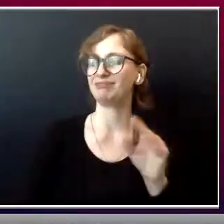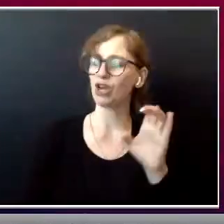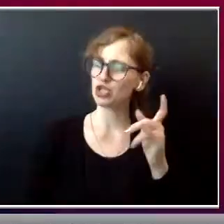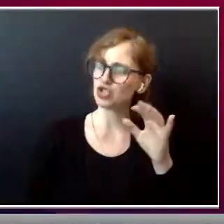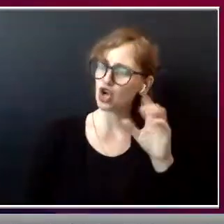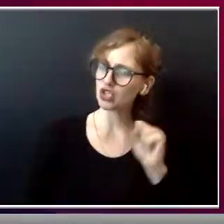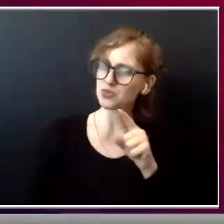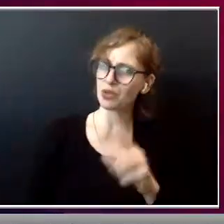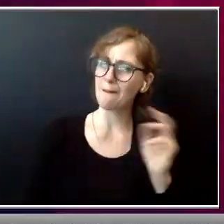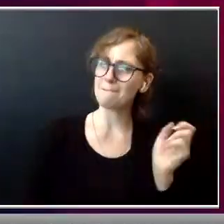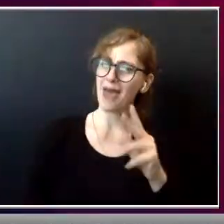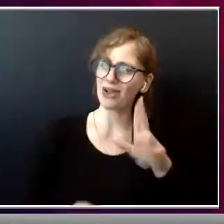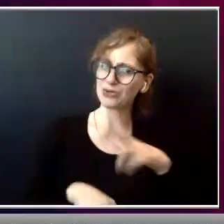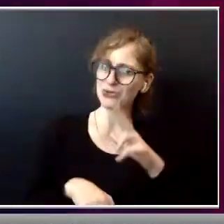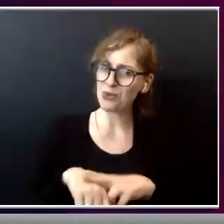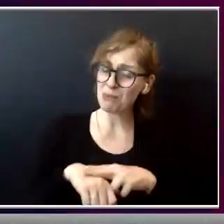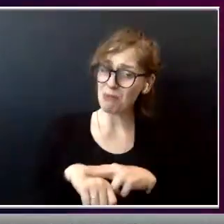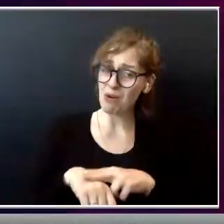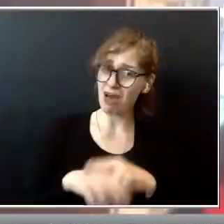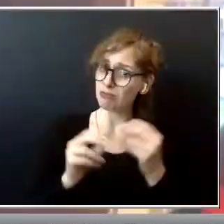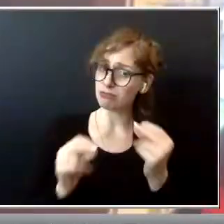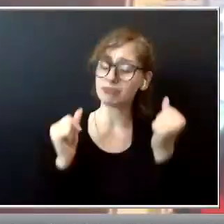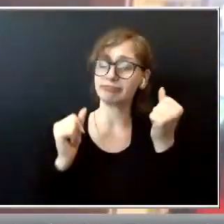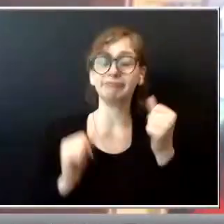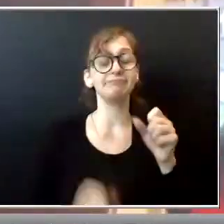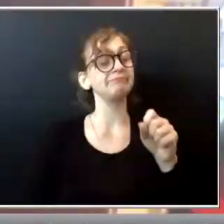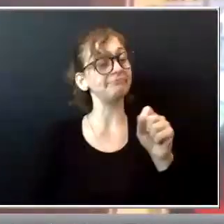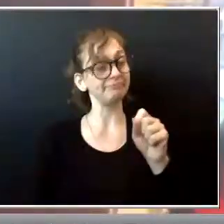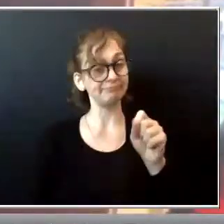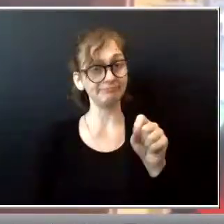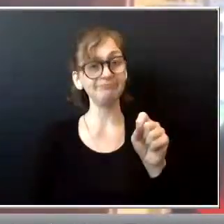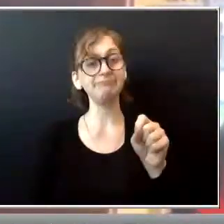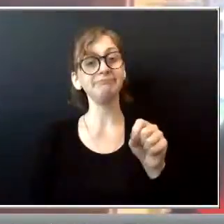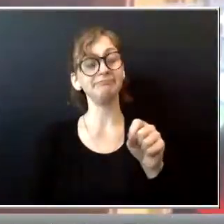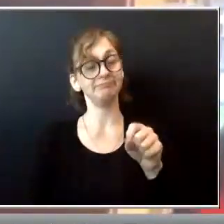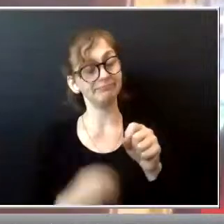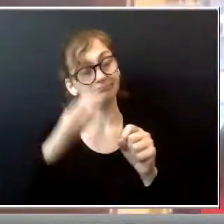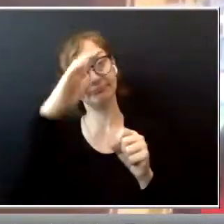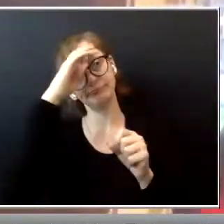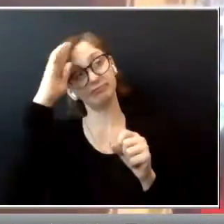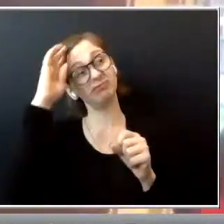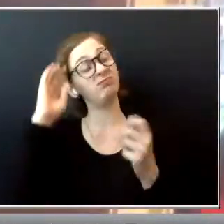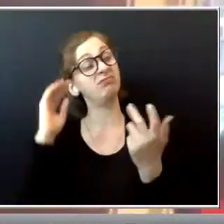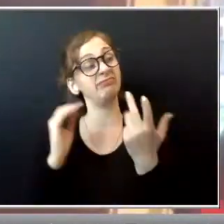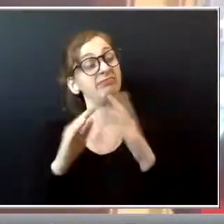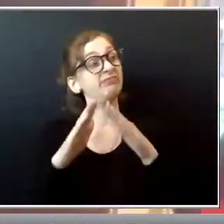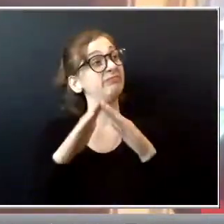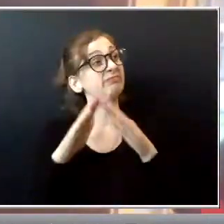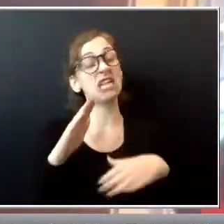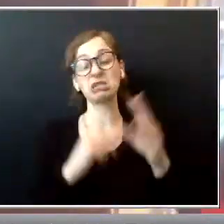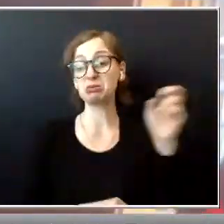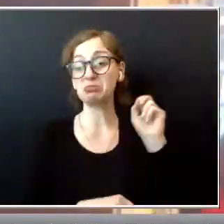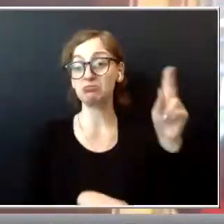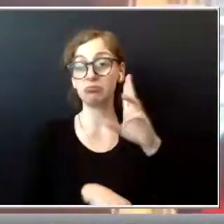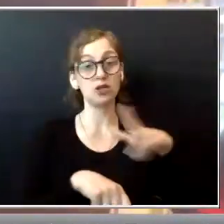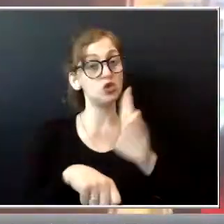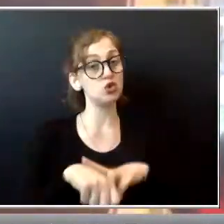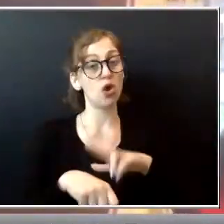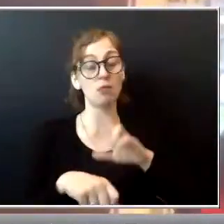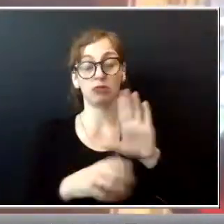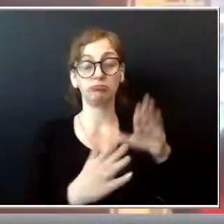a day? Yeah, I basically resumed normal activities when I got home. I